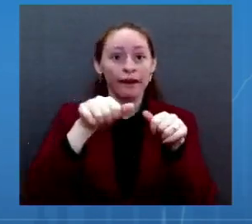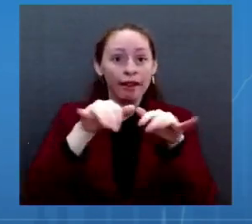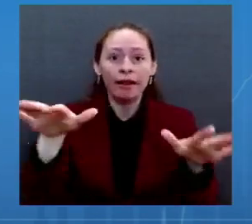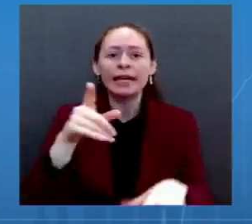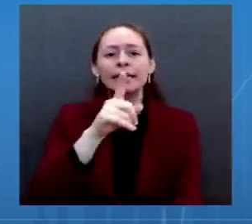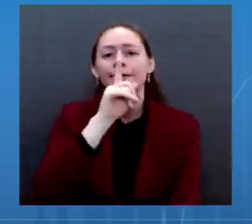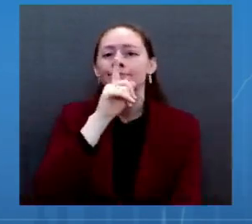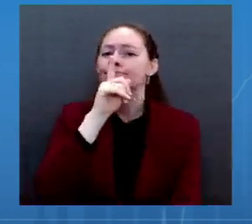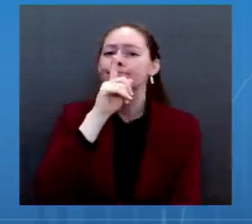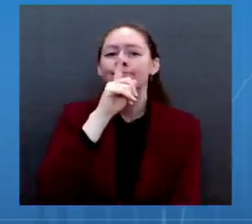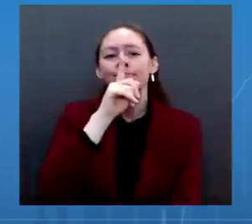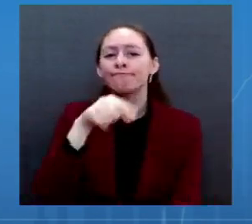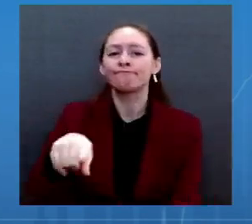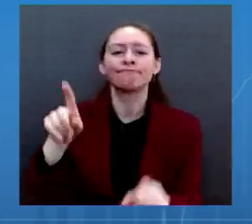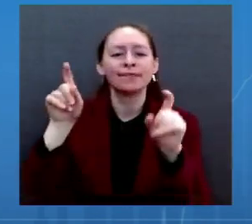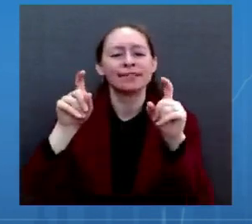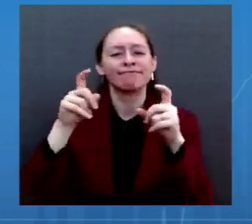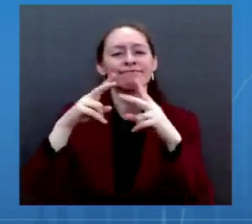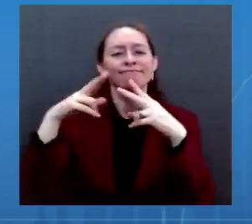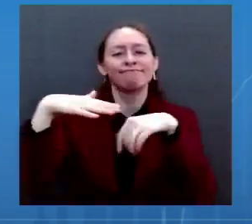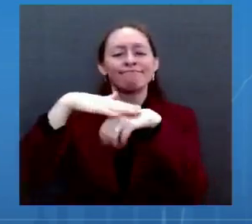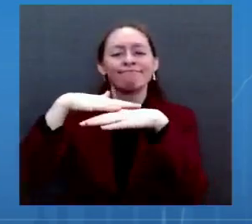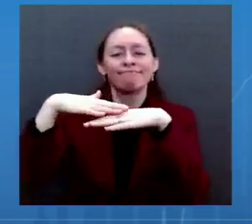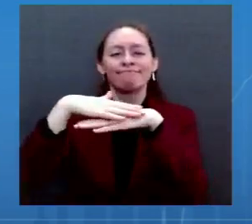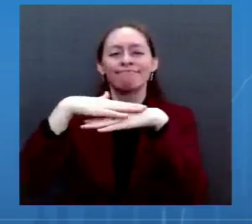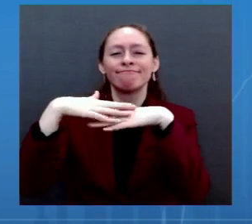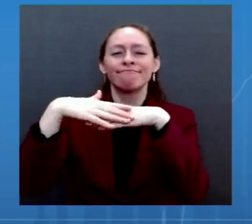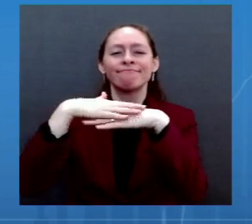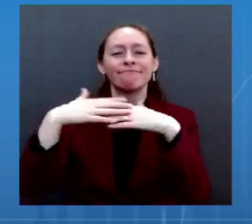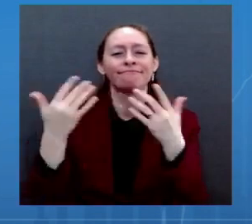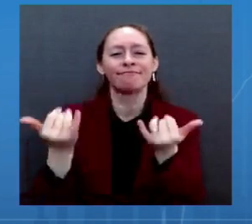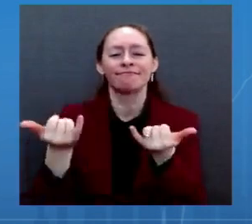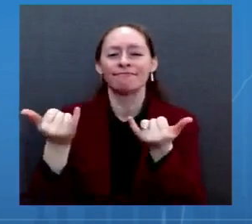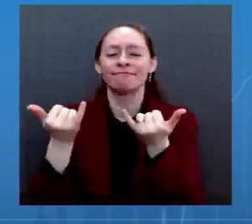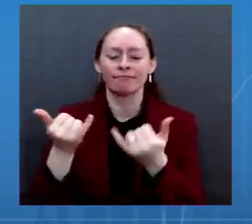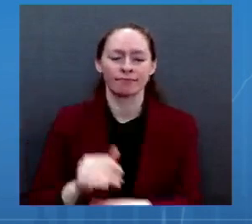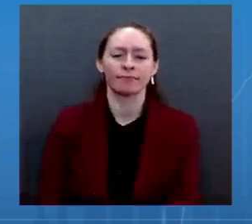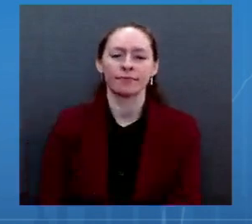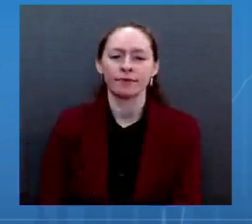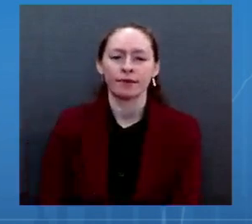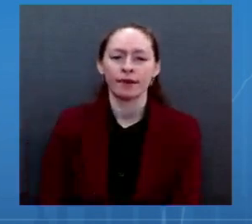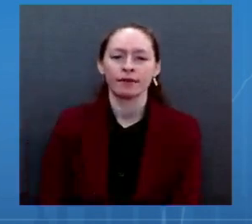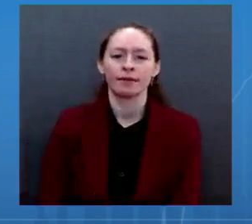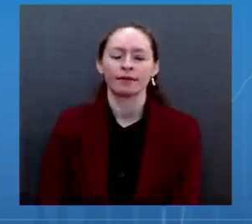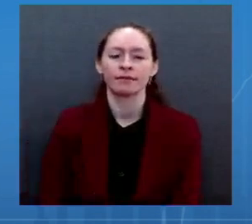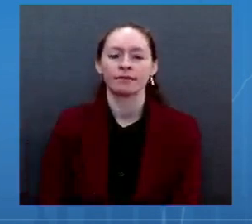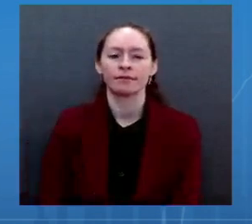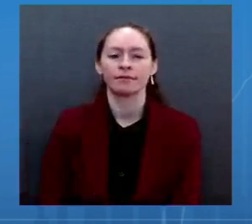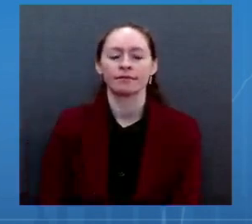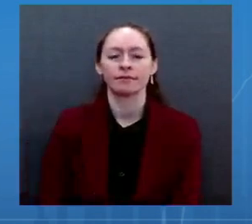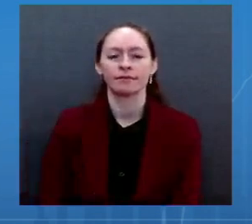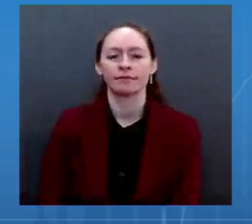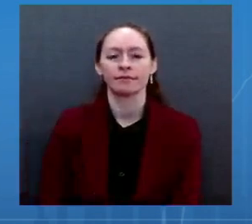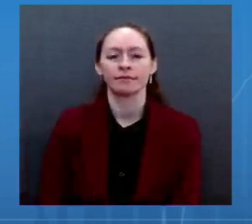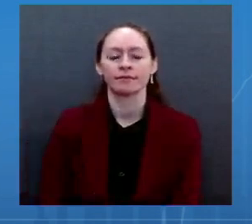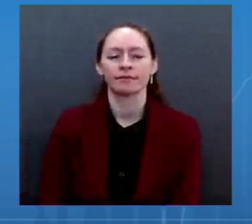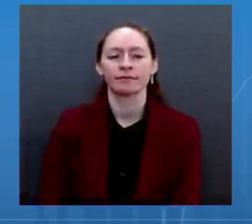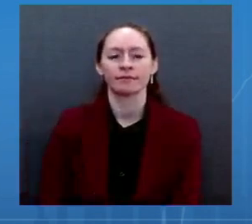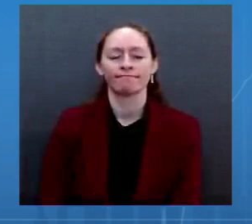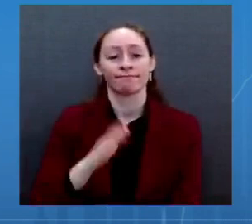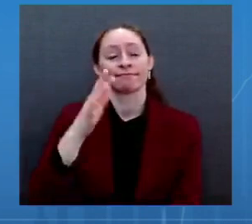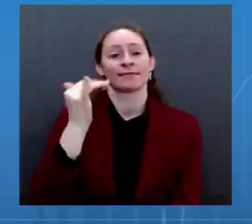early last week, it became very clear that people were interested in using the rapid tests, though not authorized for this